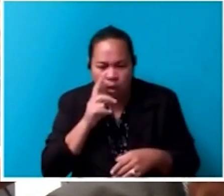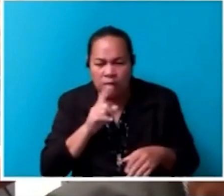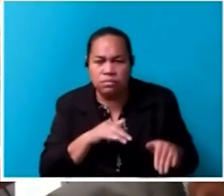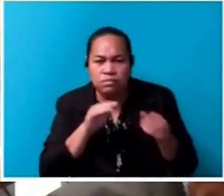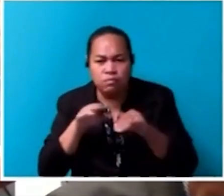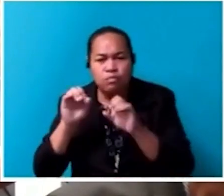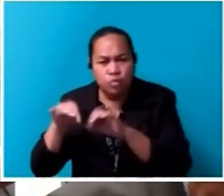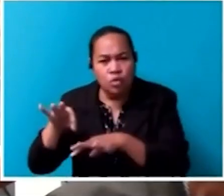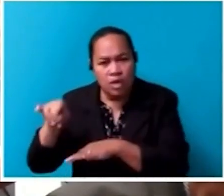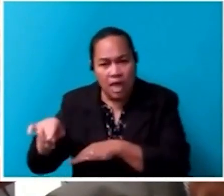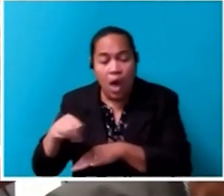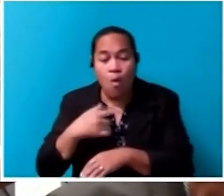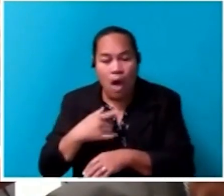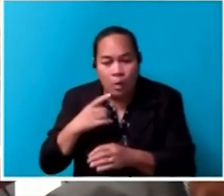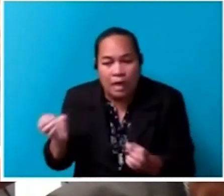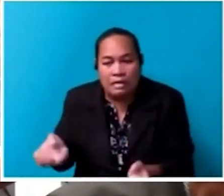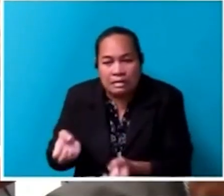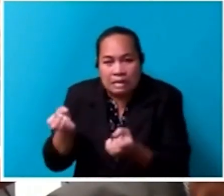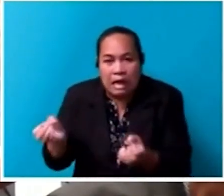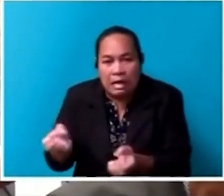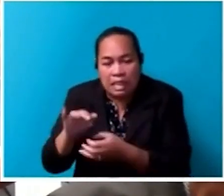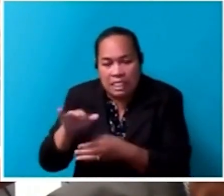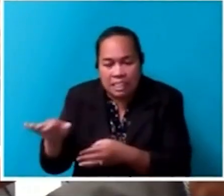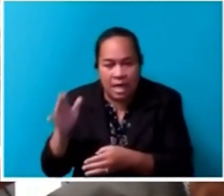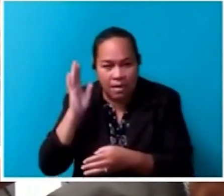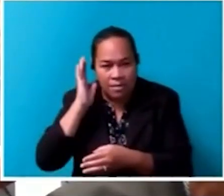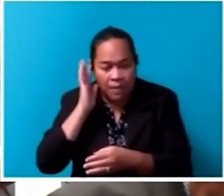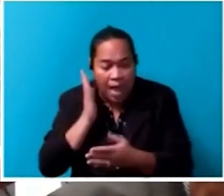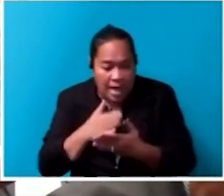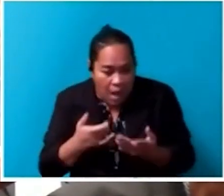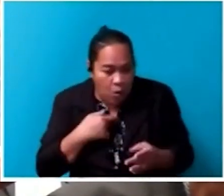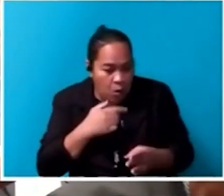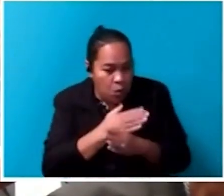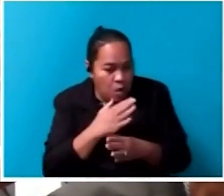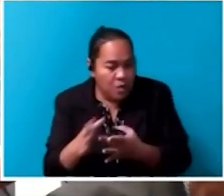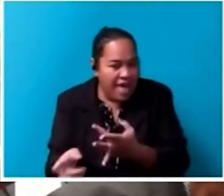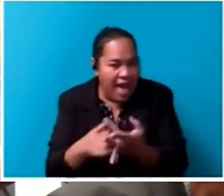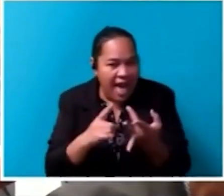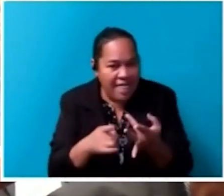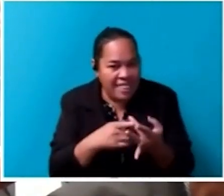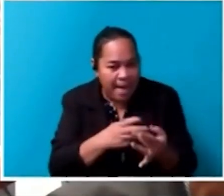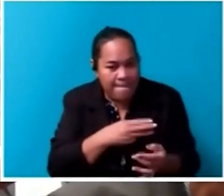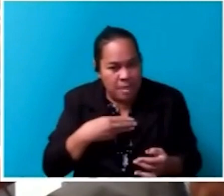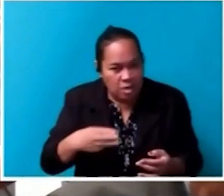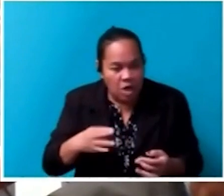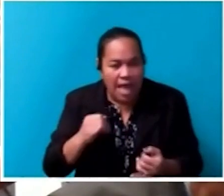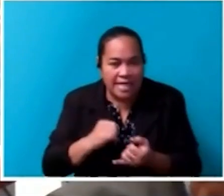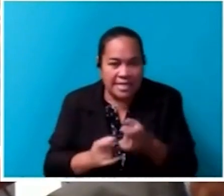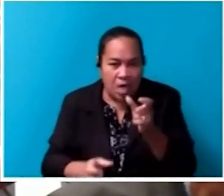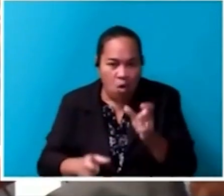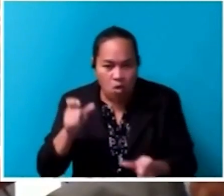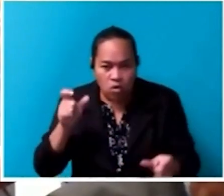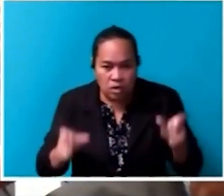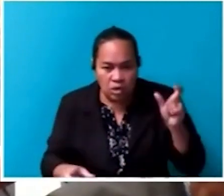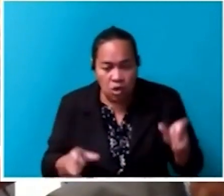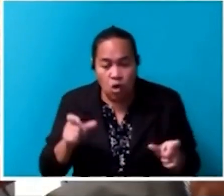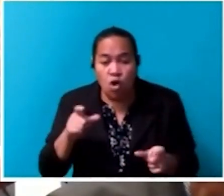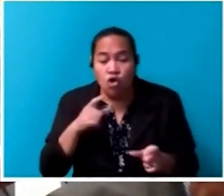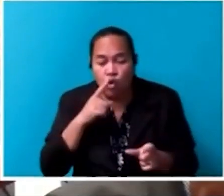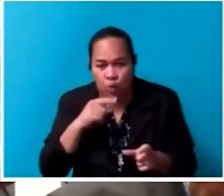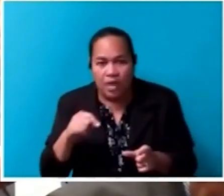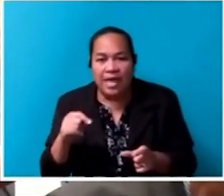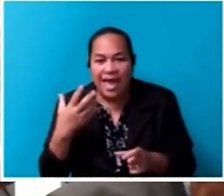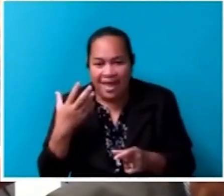empowerment in safe homes. We are working with other ministries and stakeholders to acquire